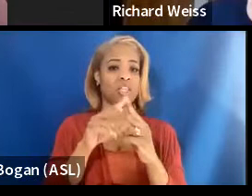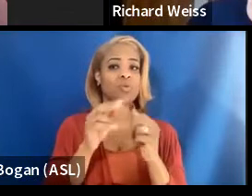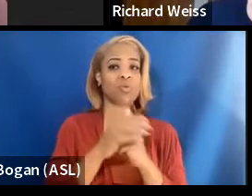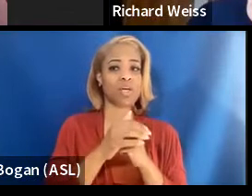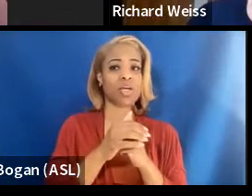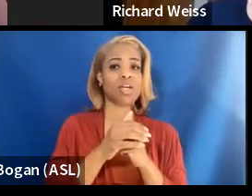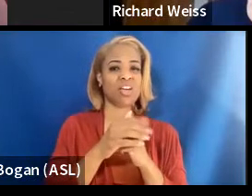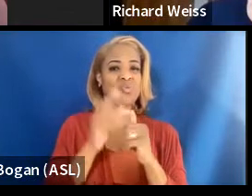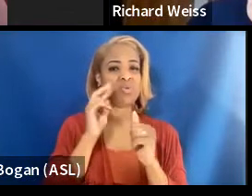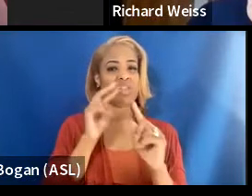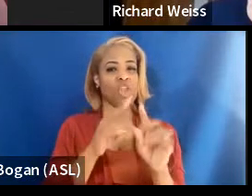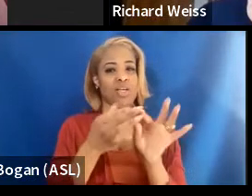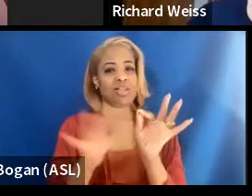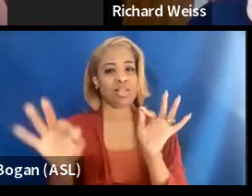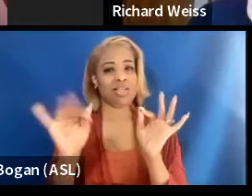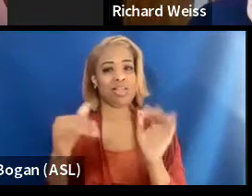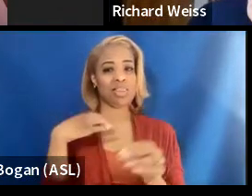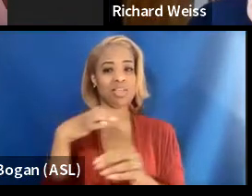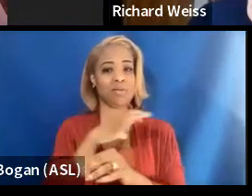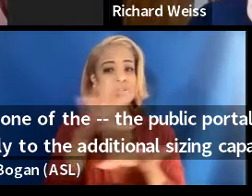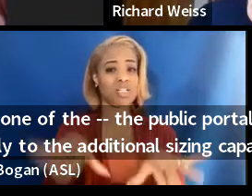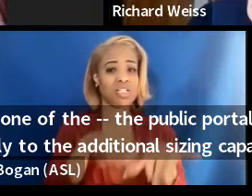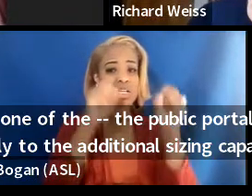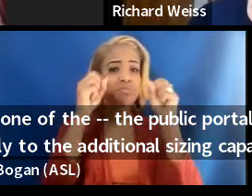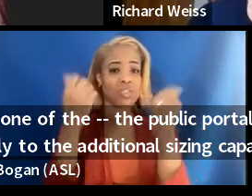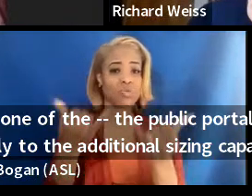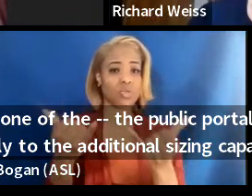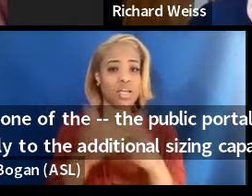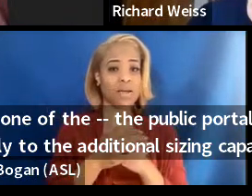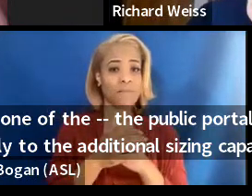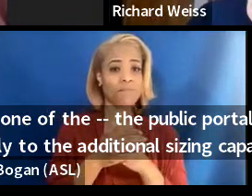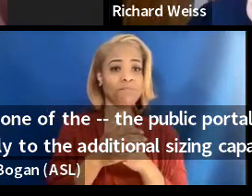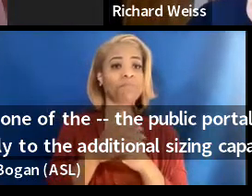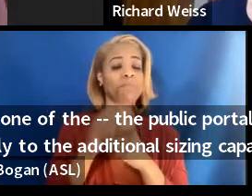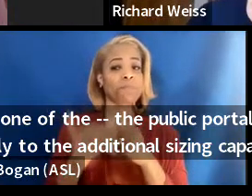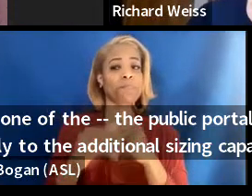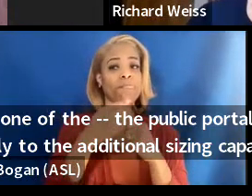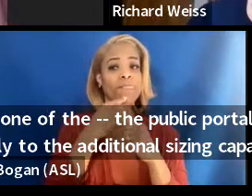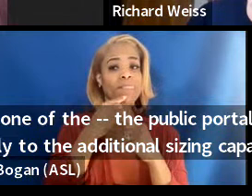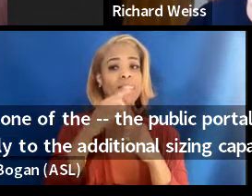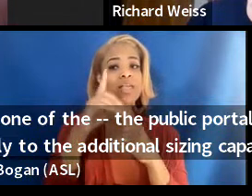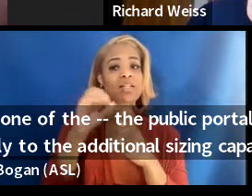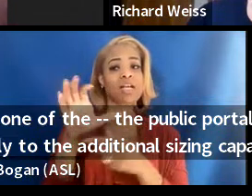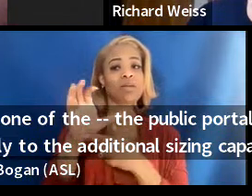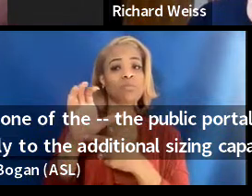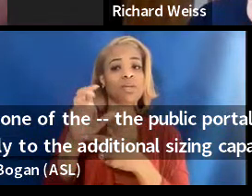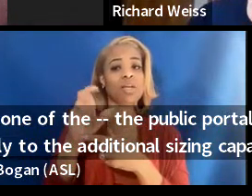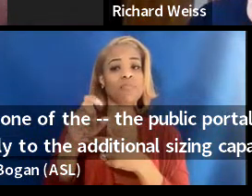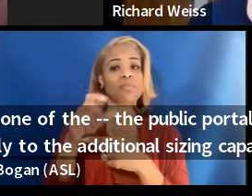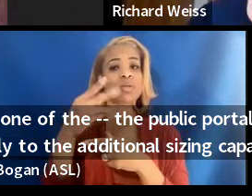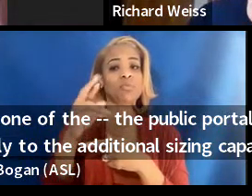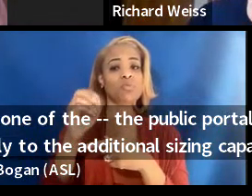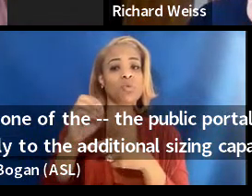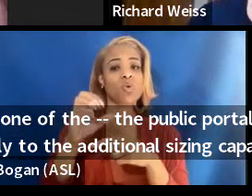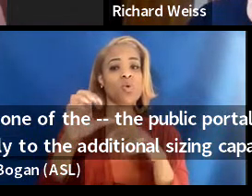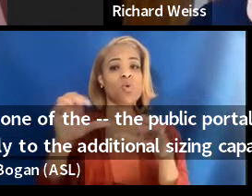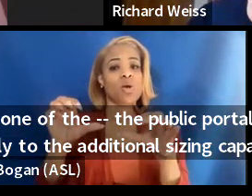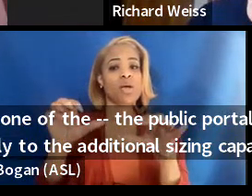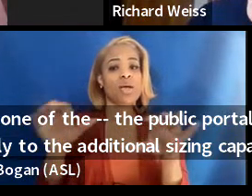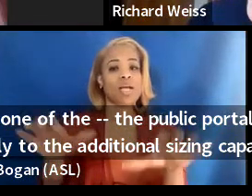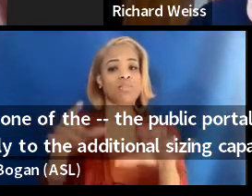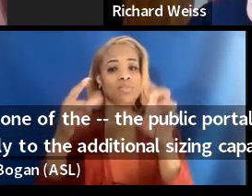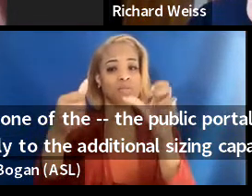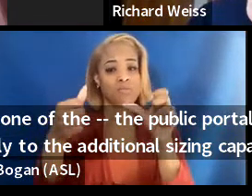with the language that the commission adopted today that calls for documents to be, you know, proactively posted and made available to the